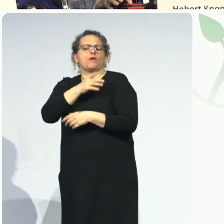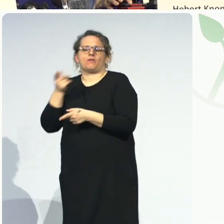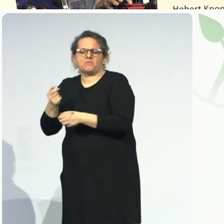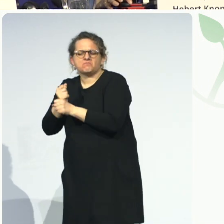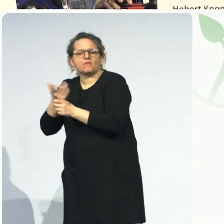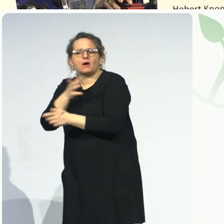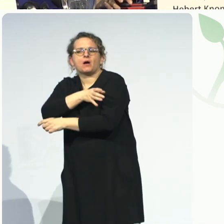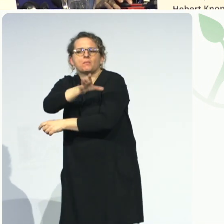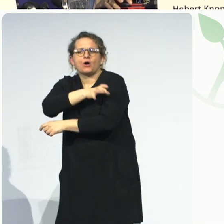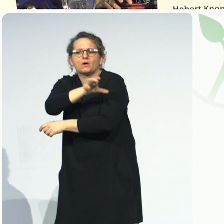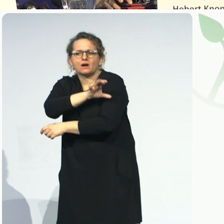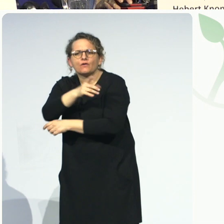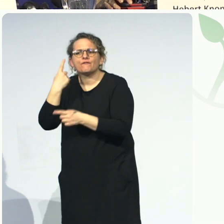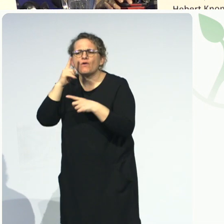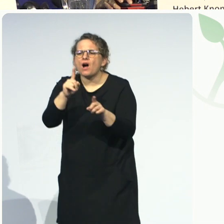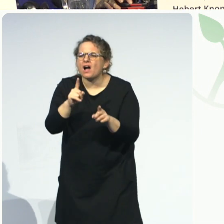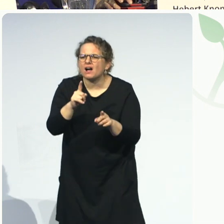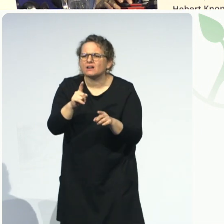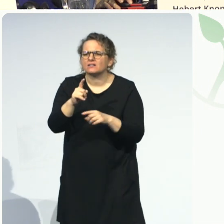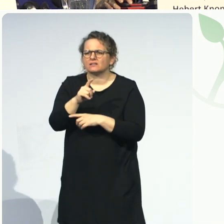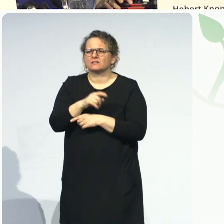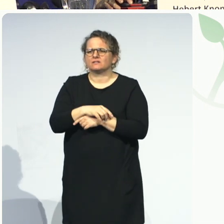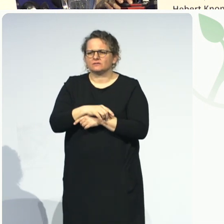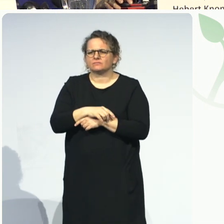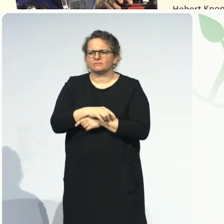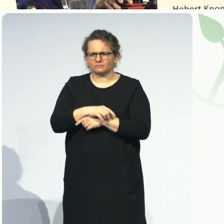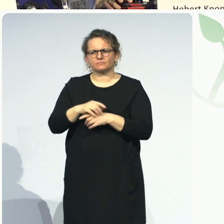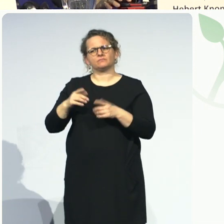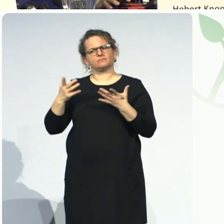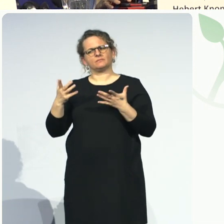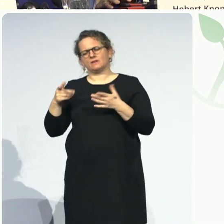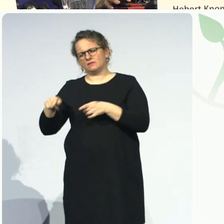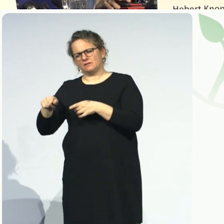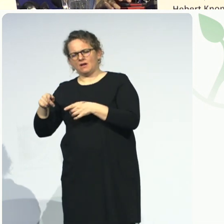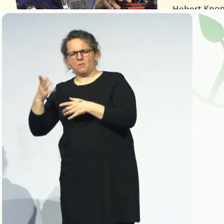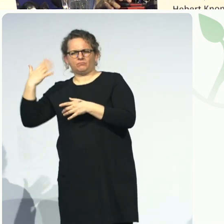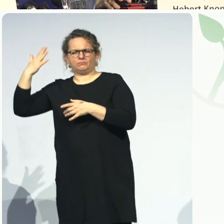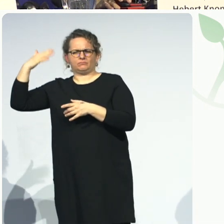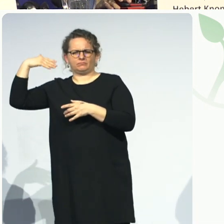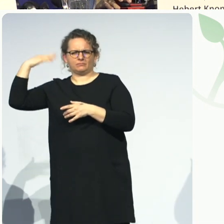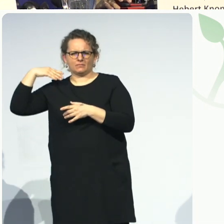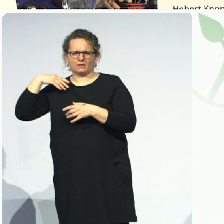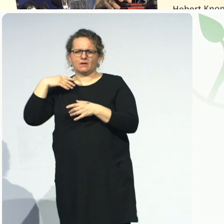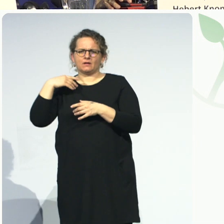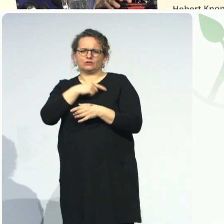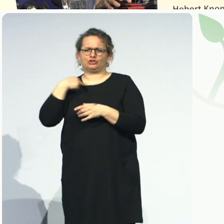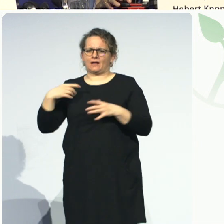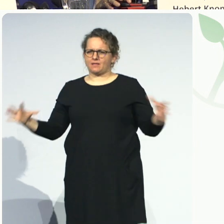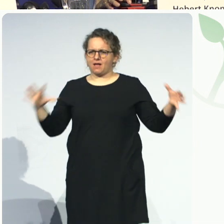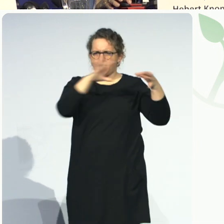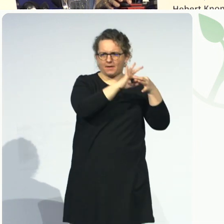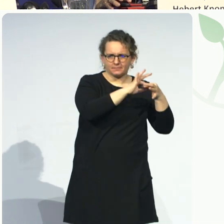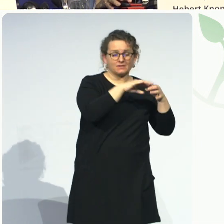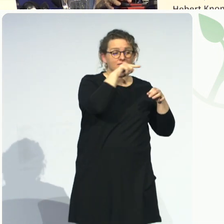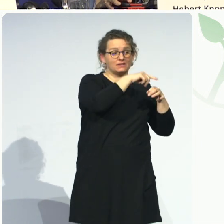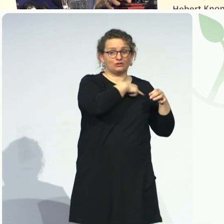background information, there are about 500 Confucius Institutes around the world, but St. Cloud State's Confucius